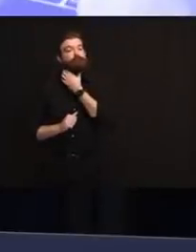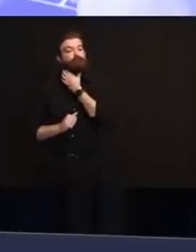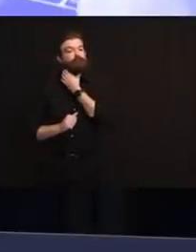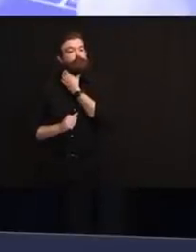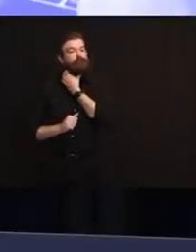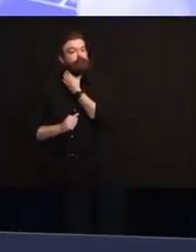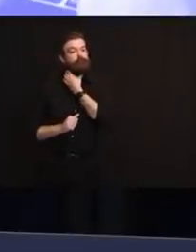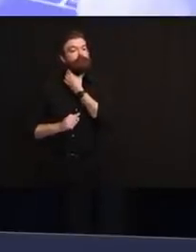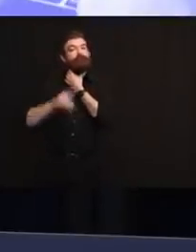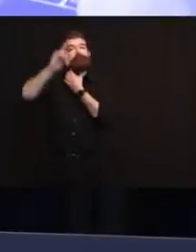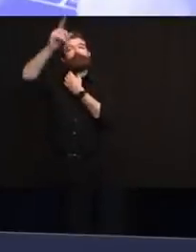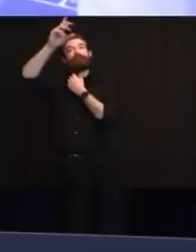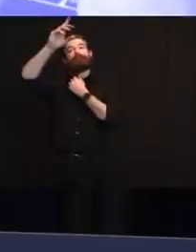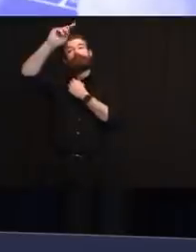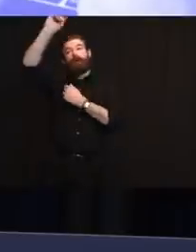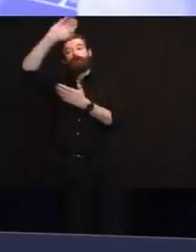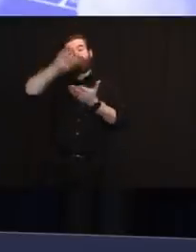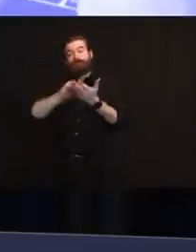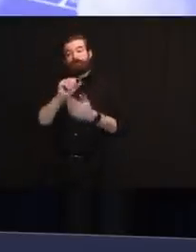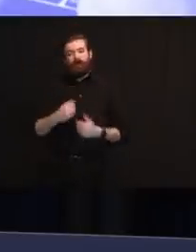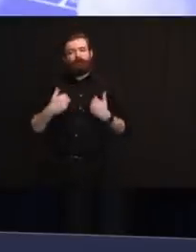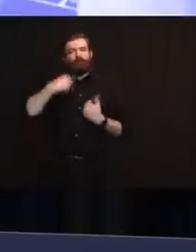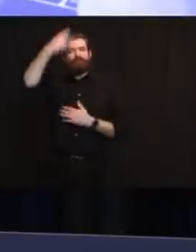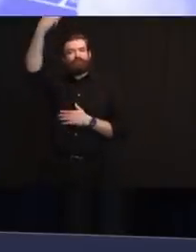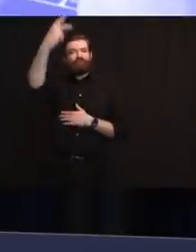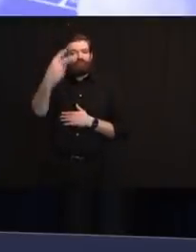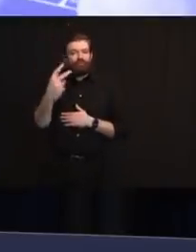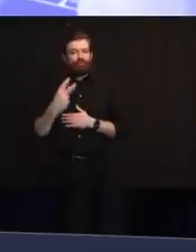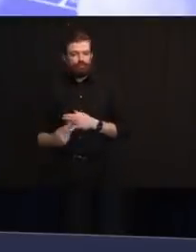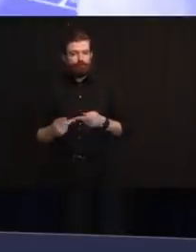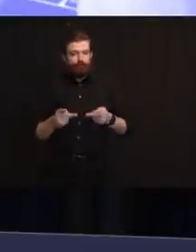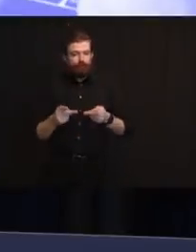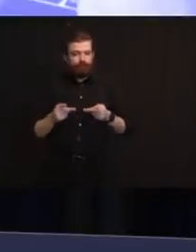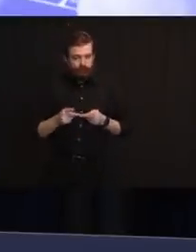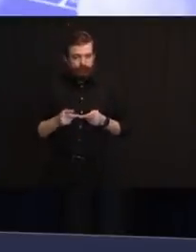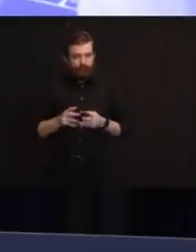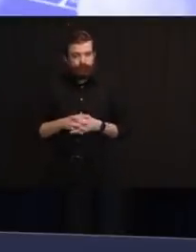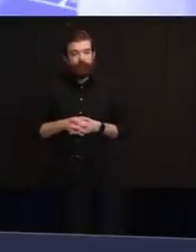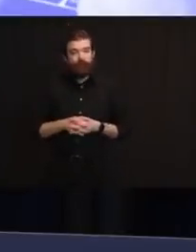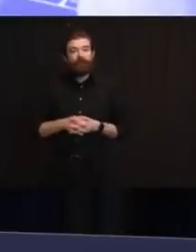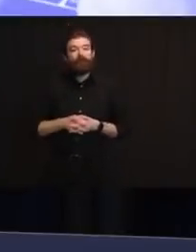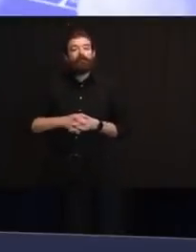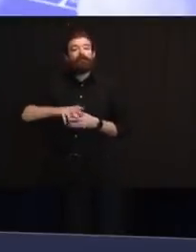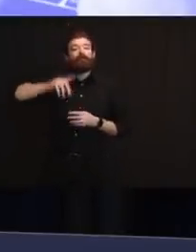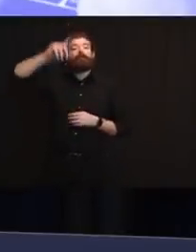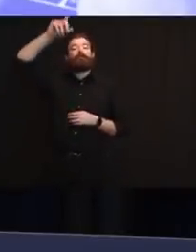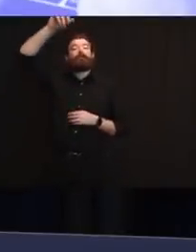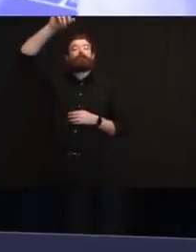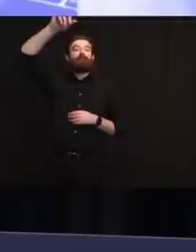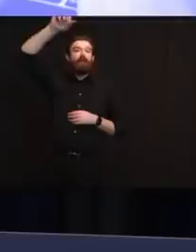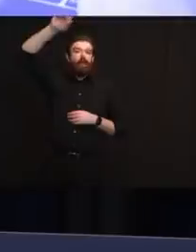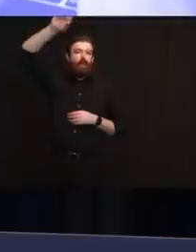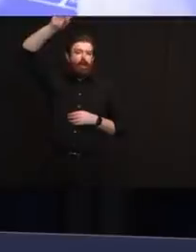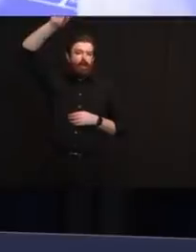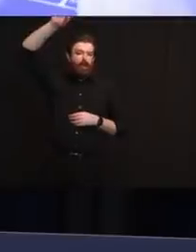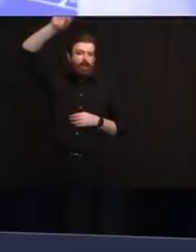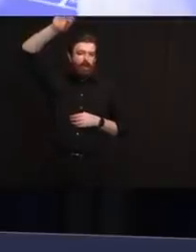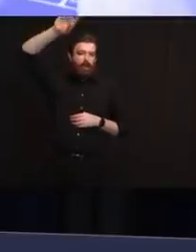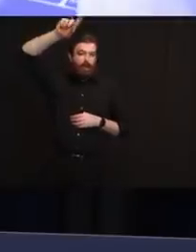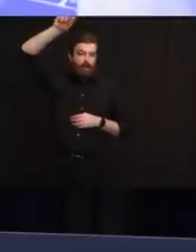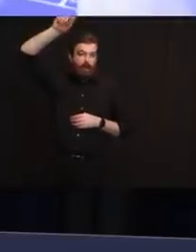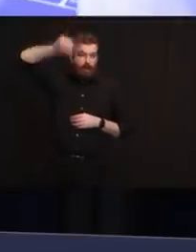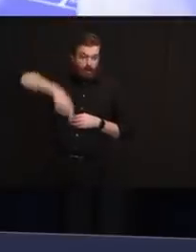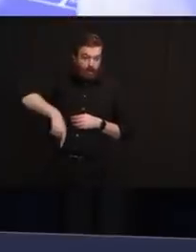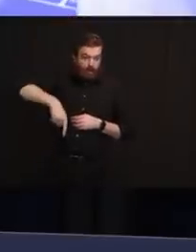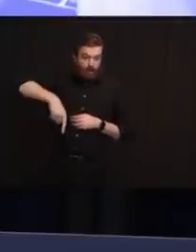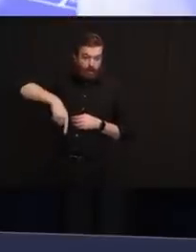mid-January through to mid-February. They will be available for healthcare workers in Category 1A.